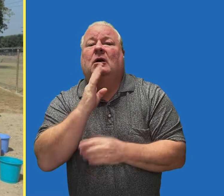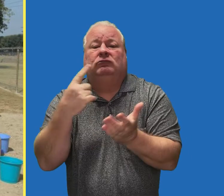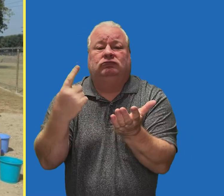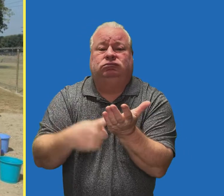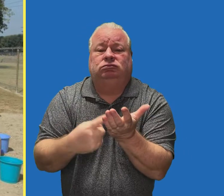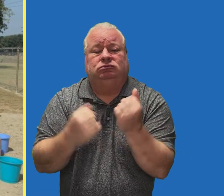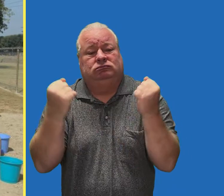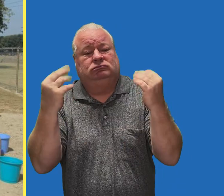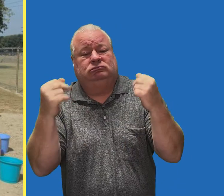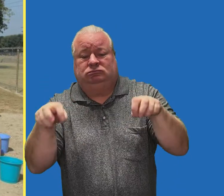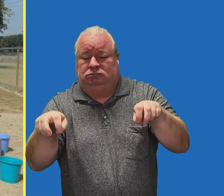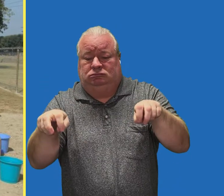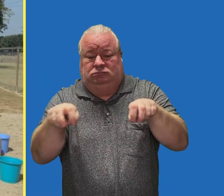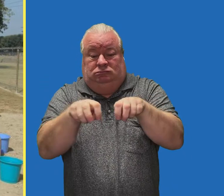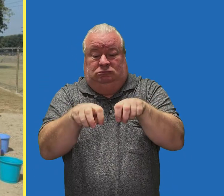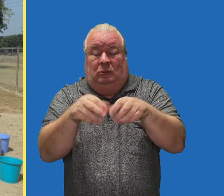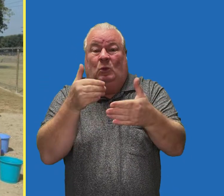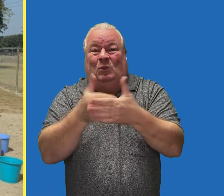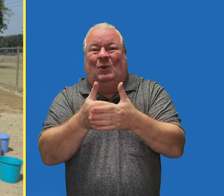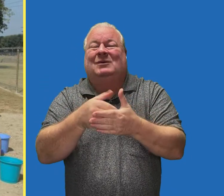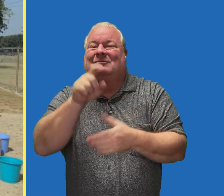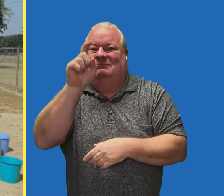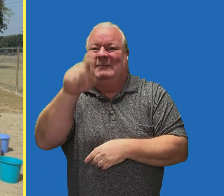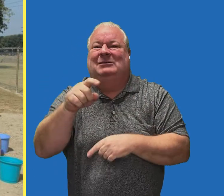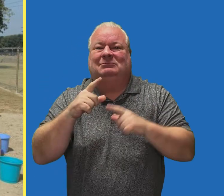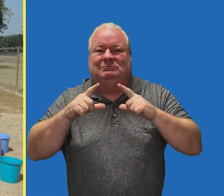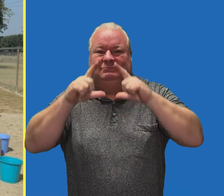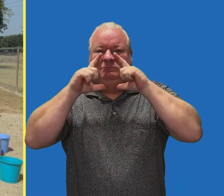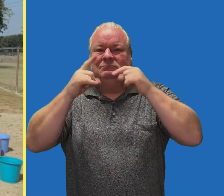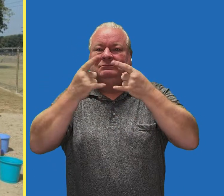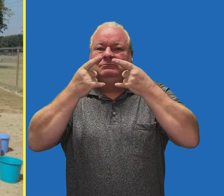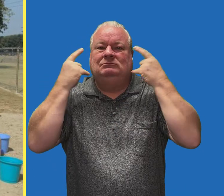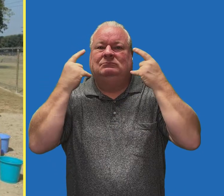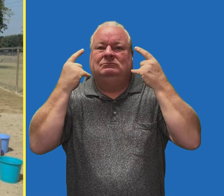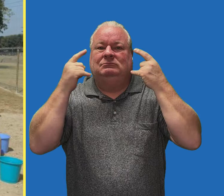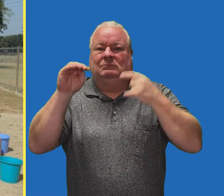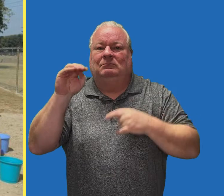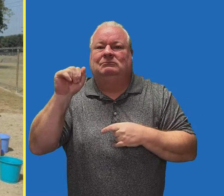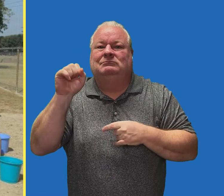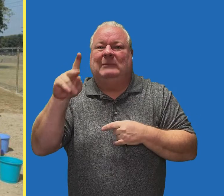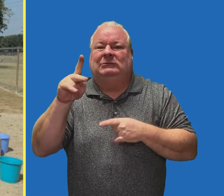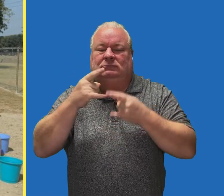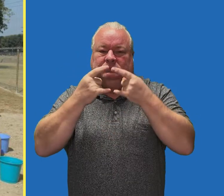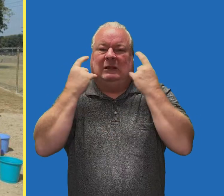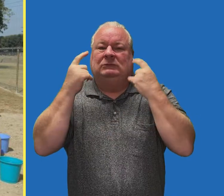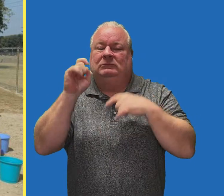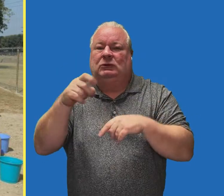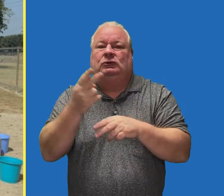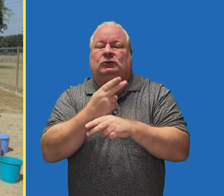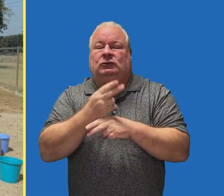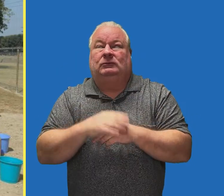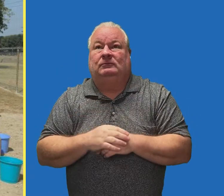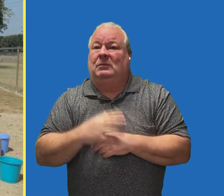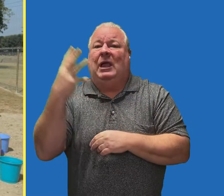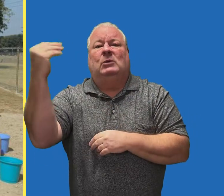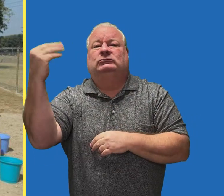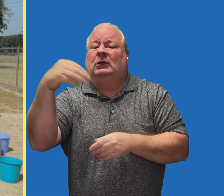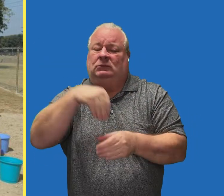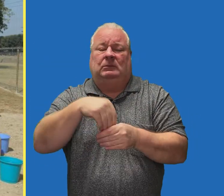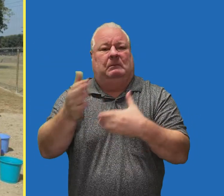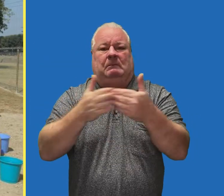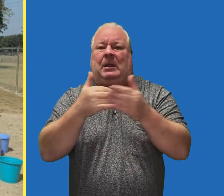someone closer than 6 feet, you will be asked to place your mask on, even if